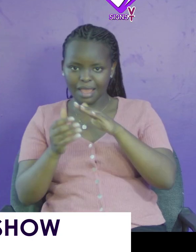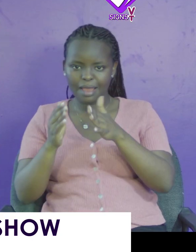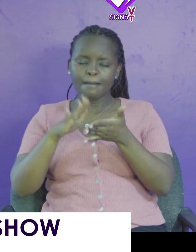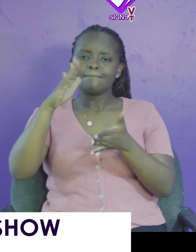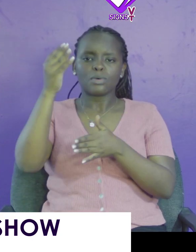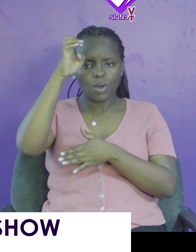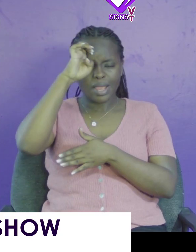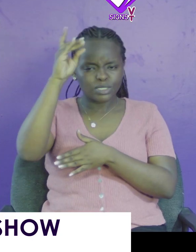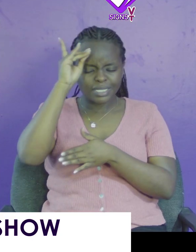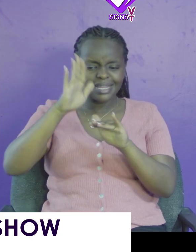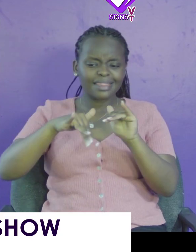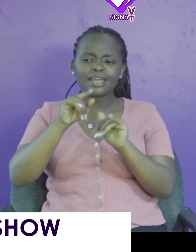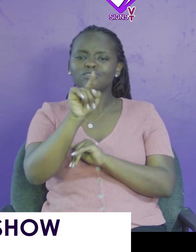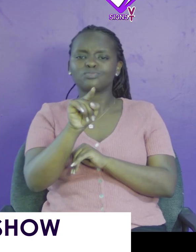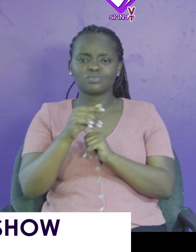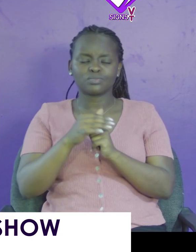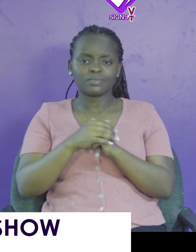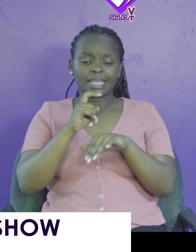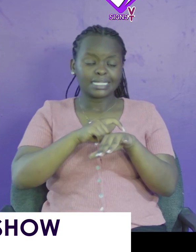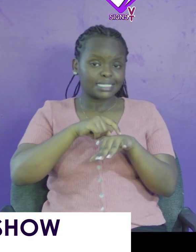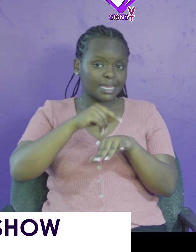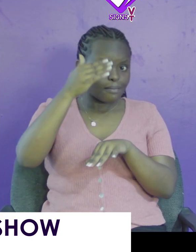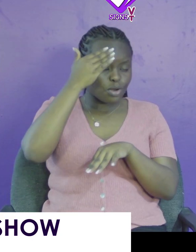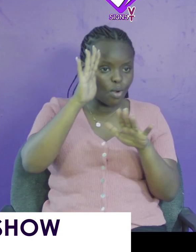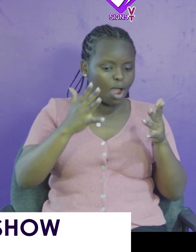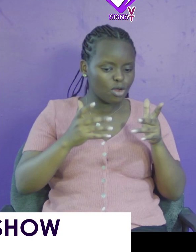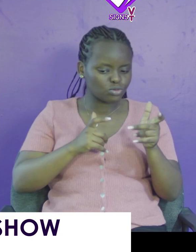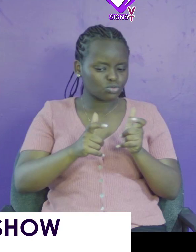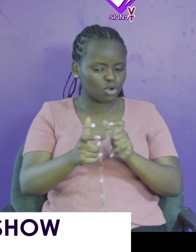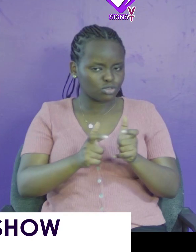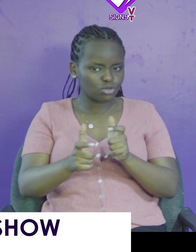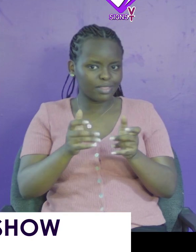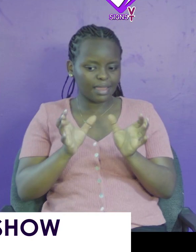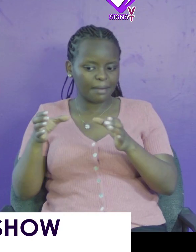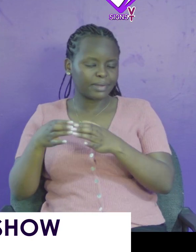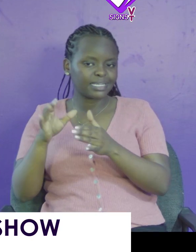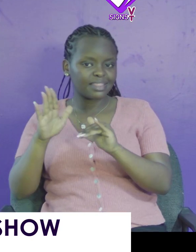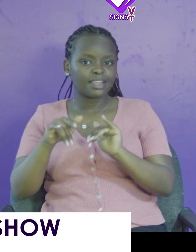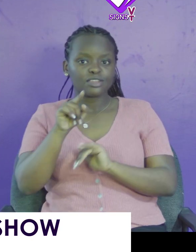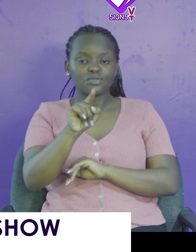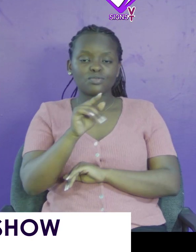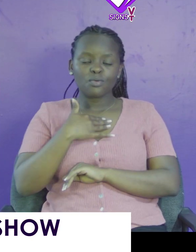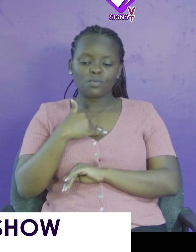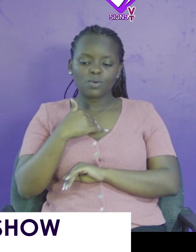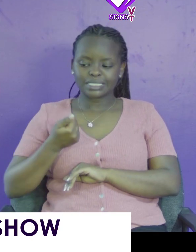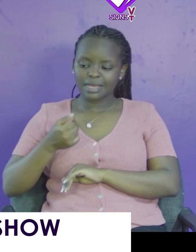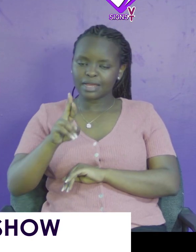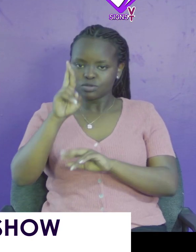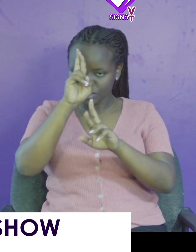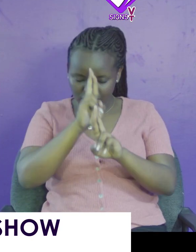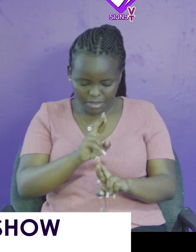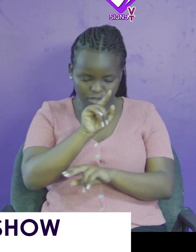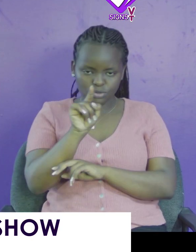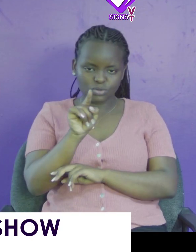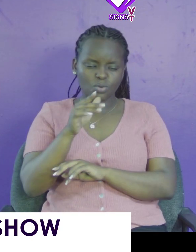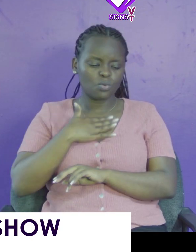more educated than you. Even when she knows how to run this company than you, but you'll want her to respect you, you'll want her